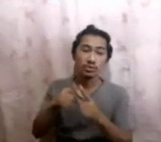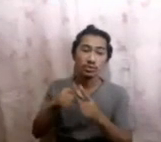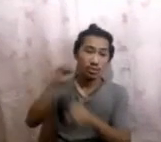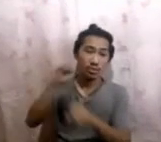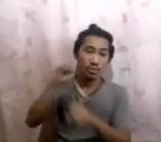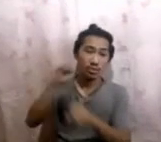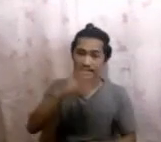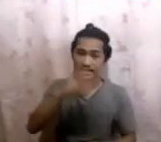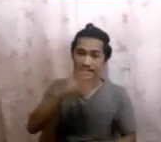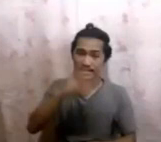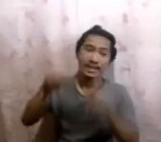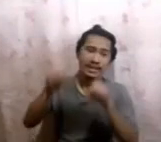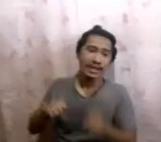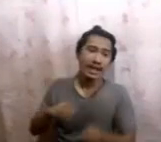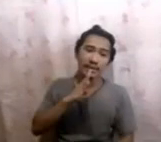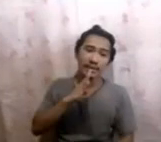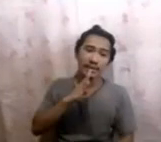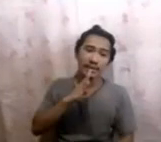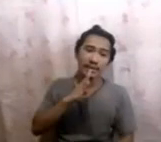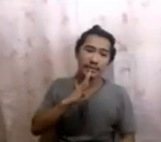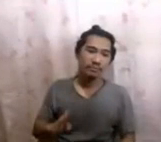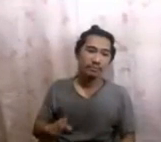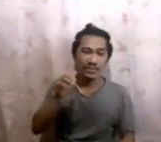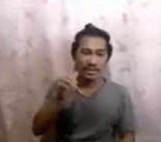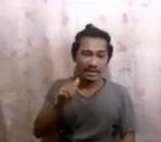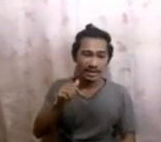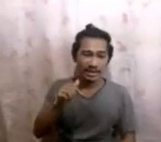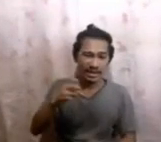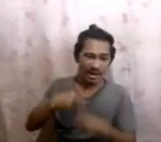search can be a nerve-wracking,